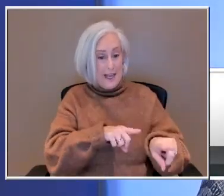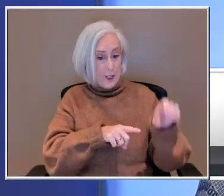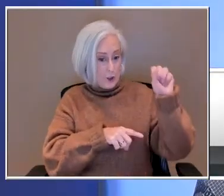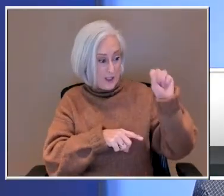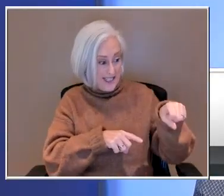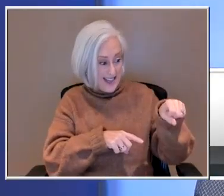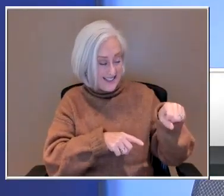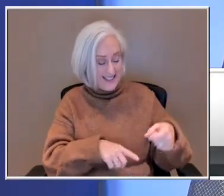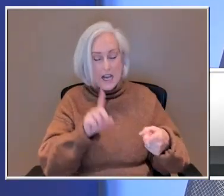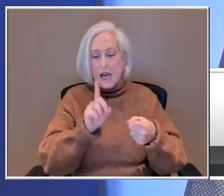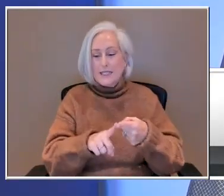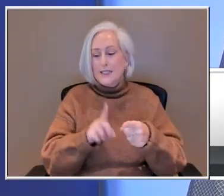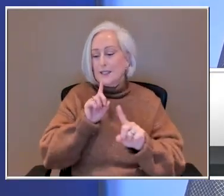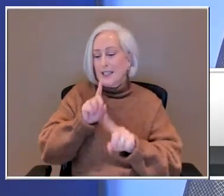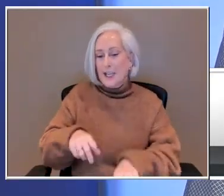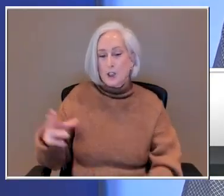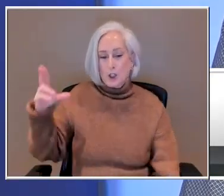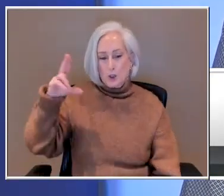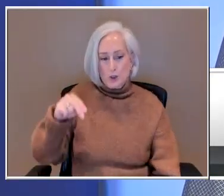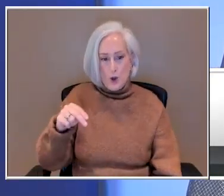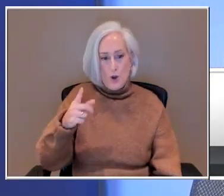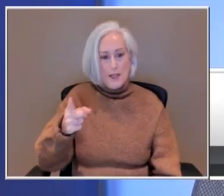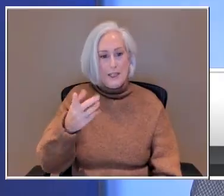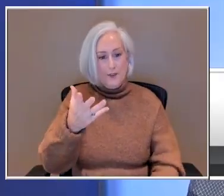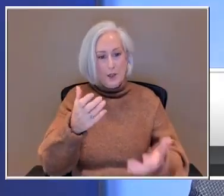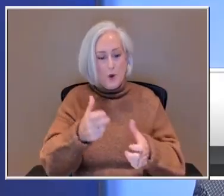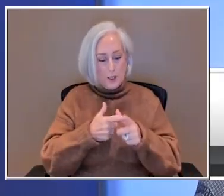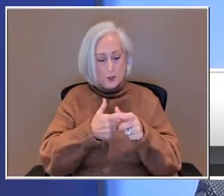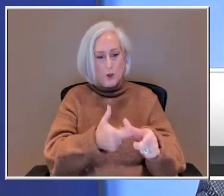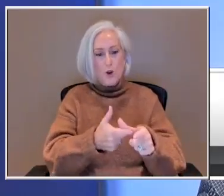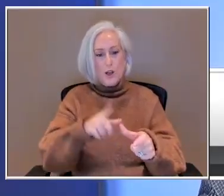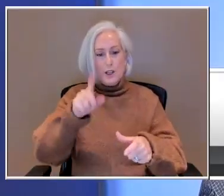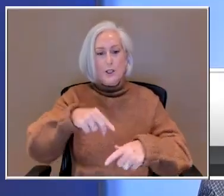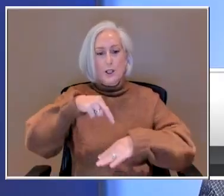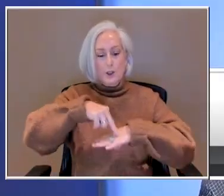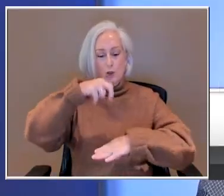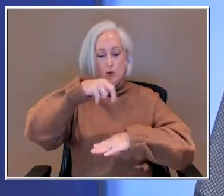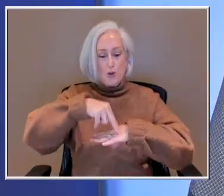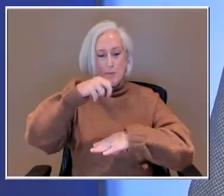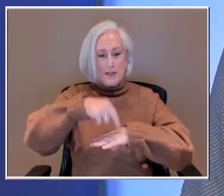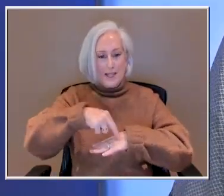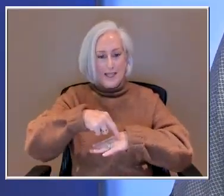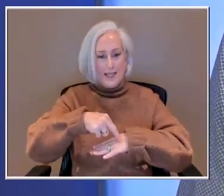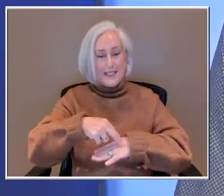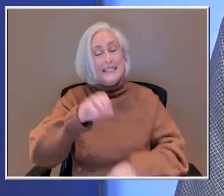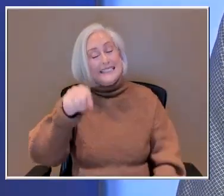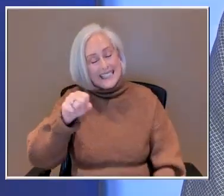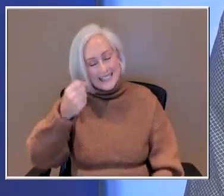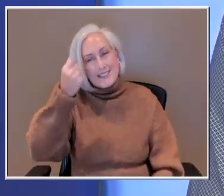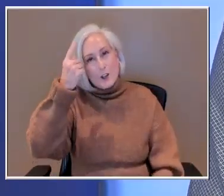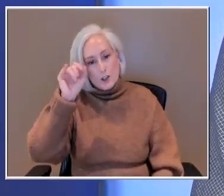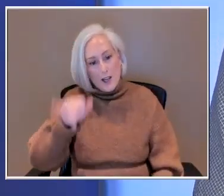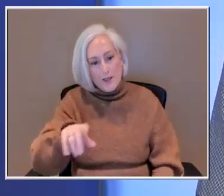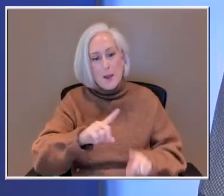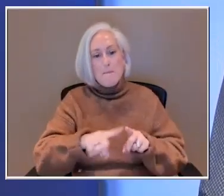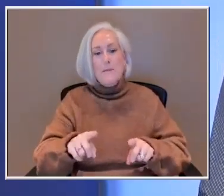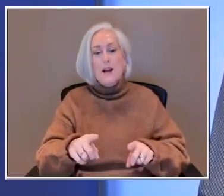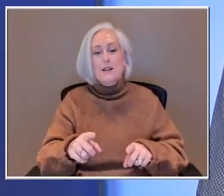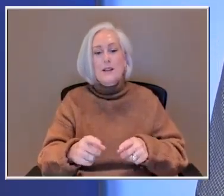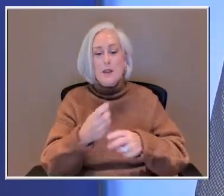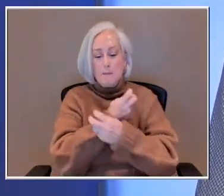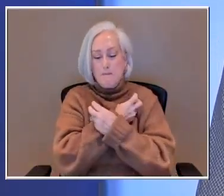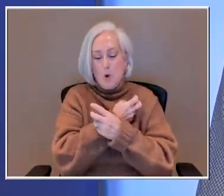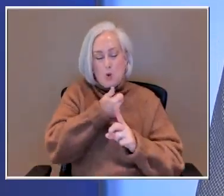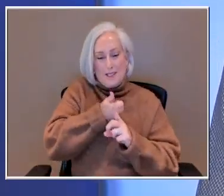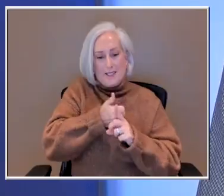he wanted to get back on a trampoline, it's like, well, yeah, okay, buddy, but first we got to let that bone heal up. We've got to reach some certain milestones. And so